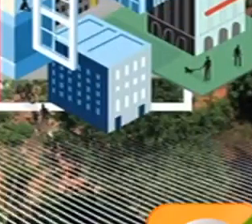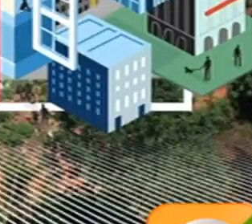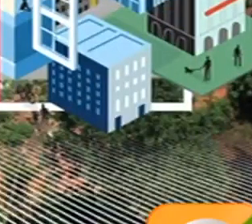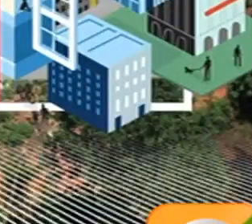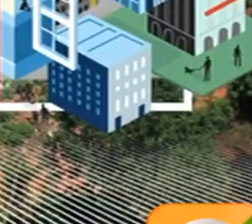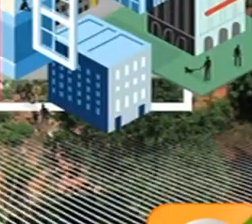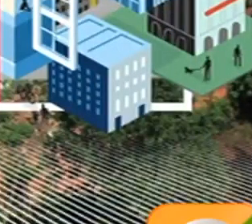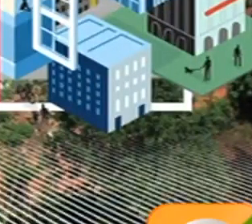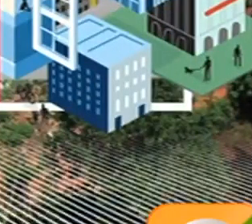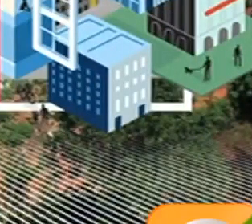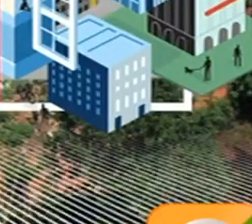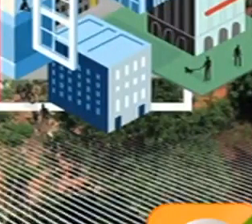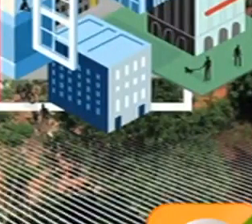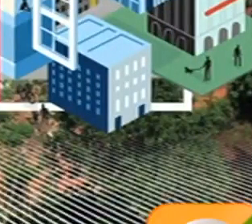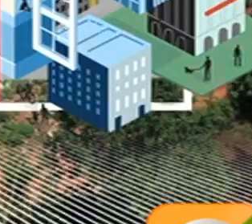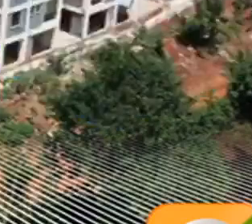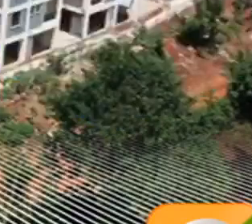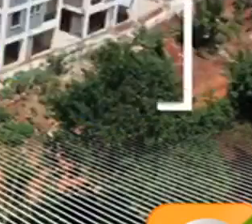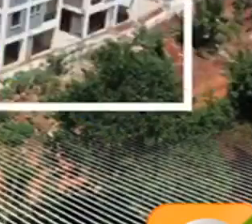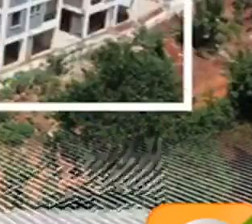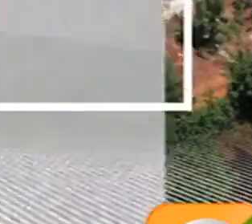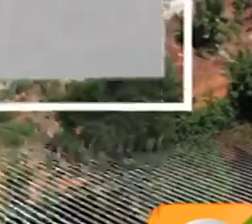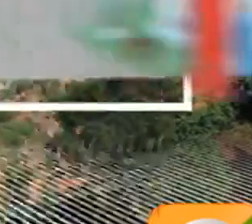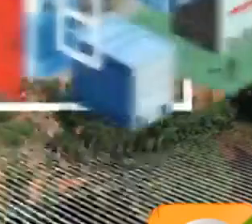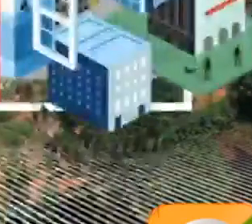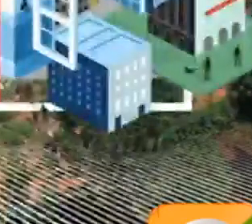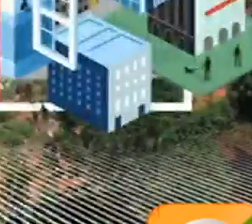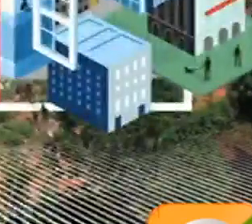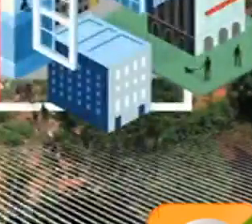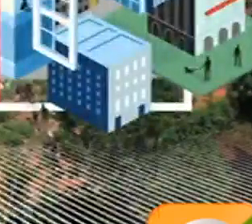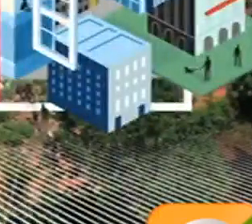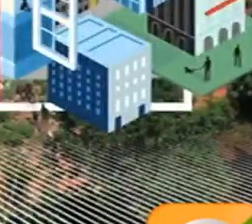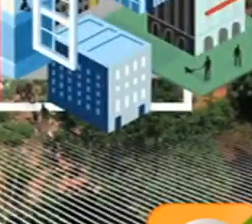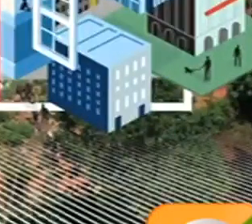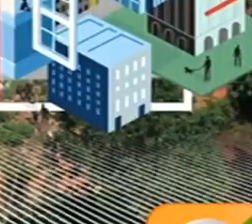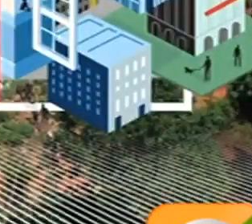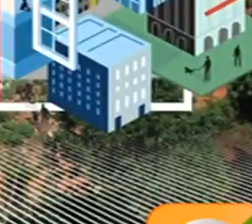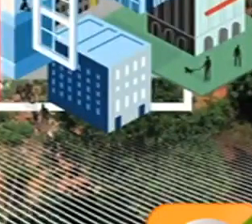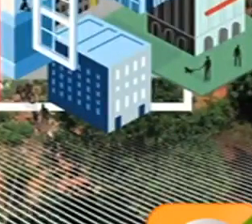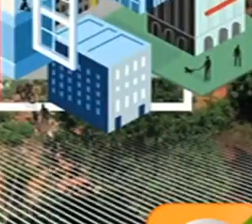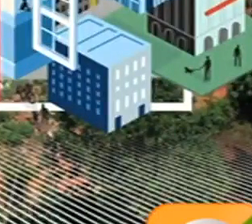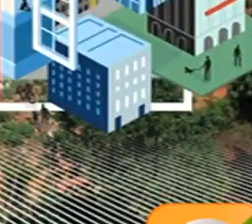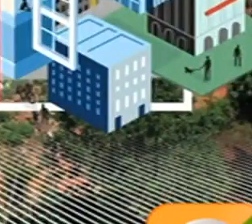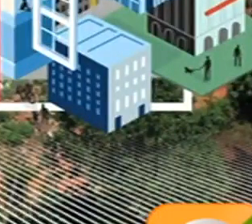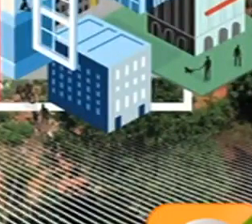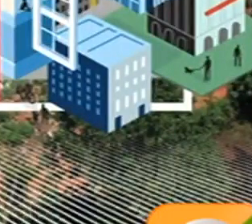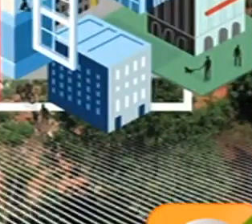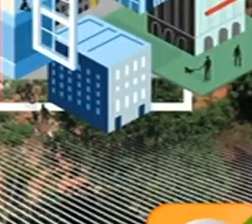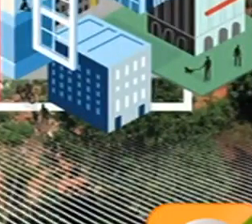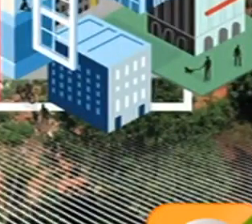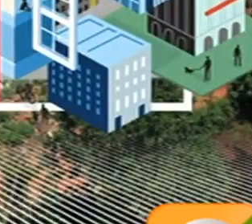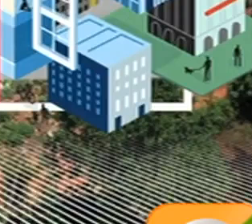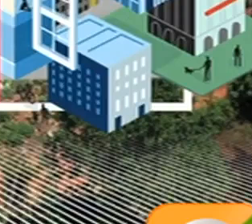materials, 47.2% have robust wall construction, and an impressive 93.6% boast of